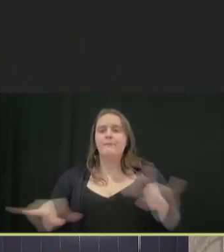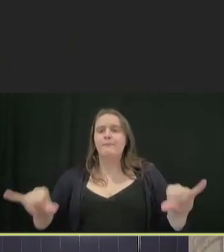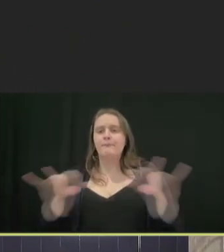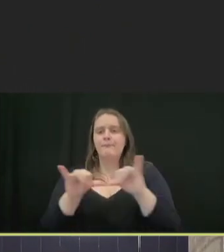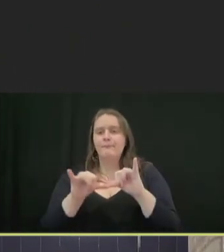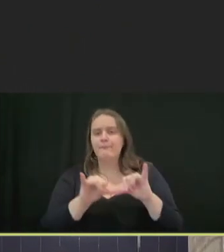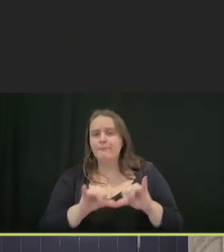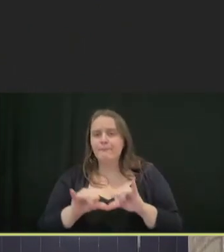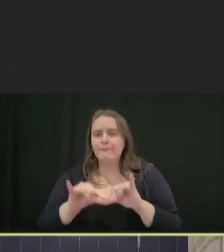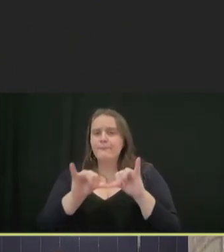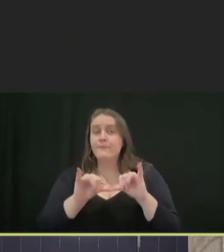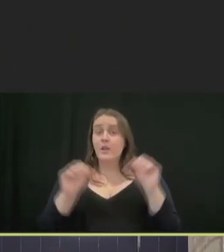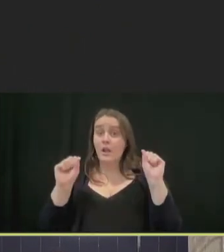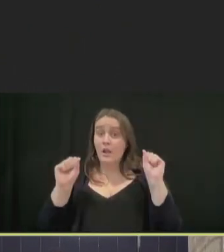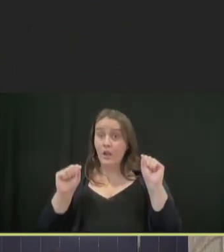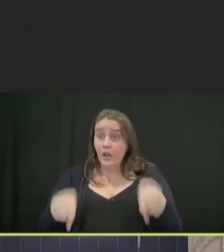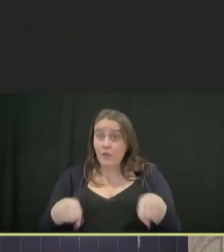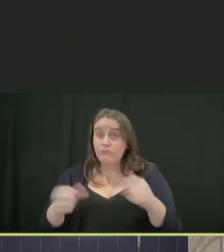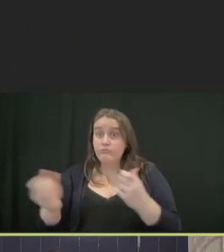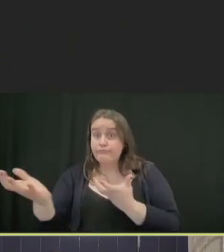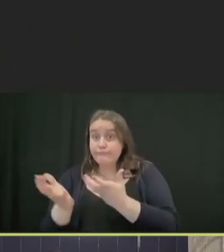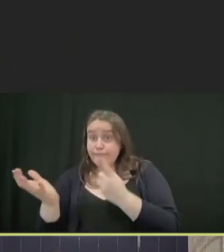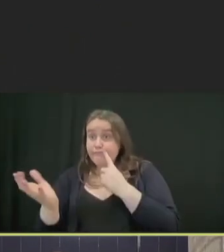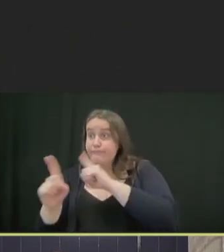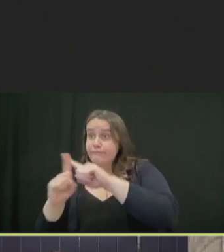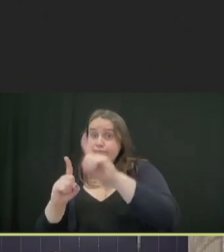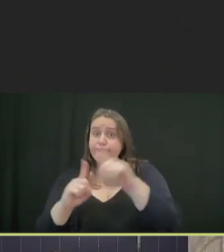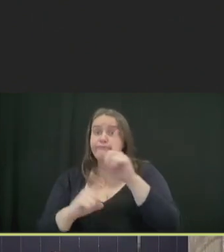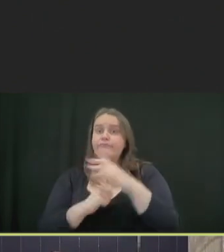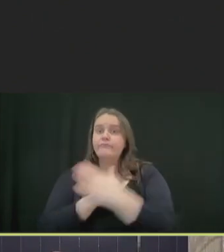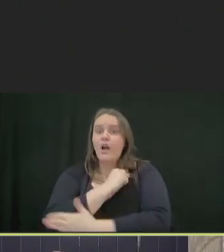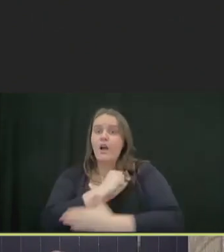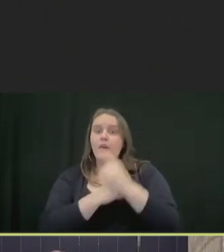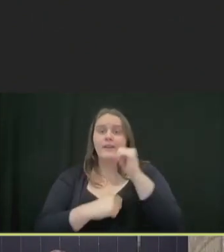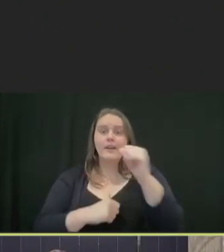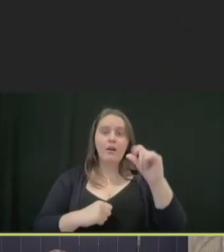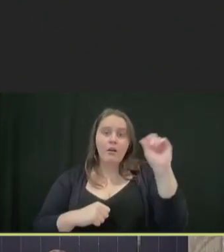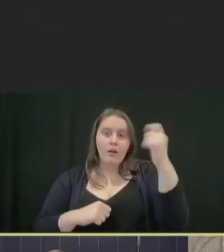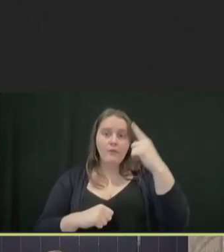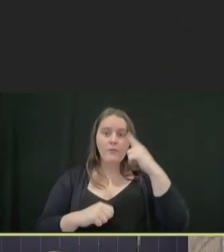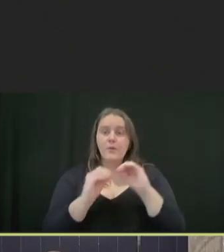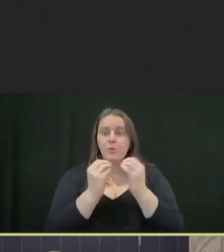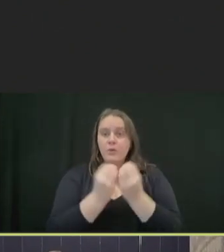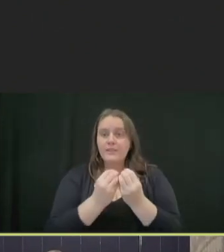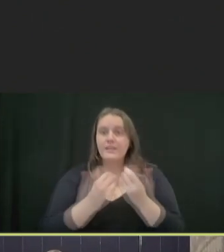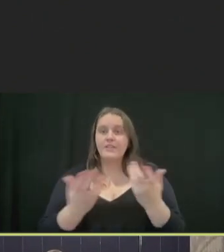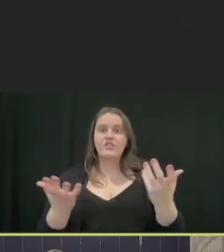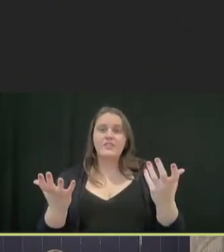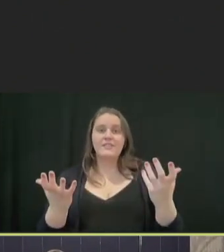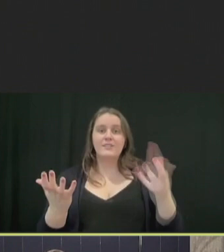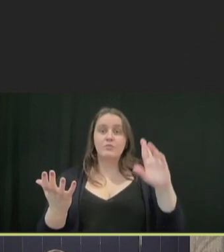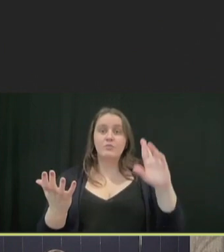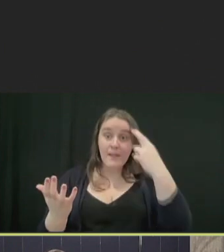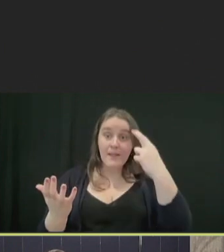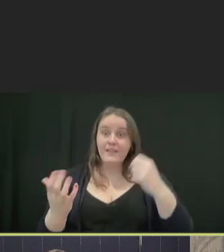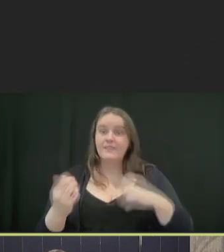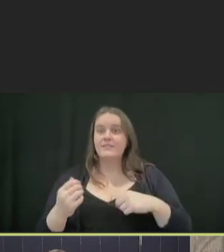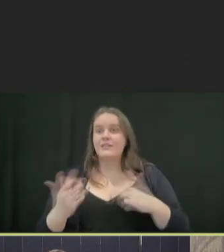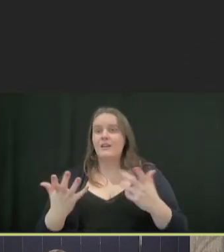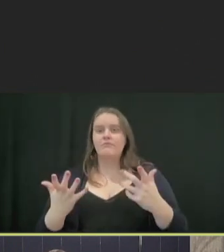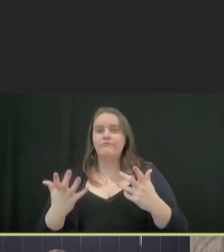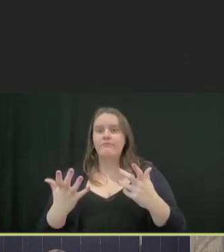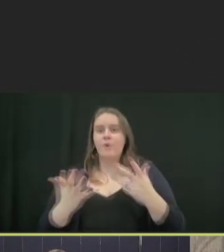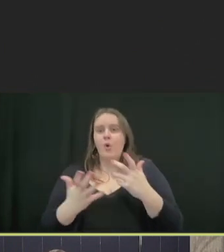engaging countries, non-governmental organizations, the public, all of which are